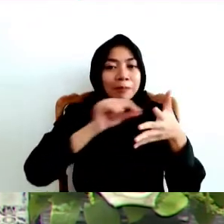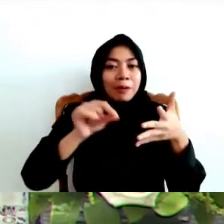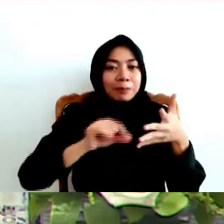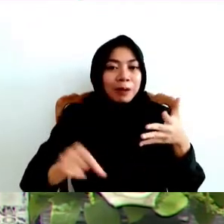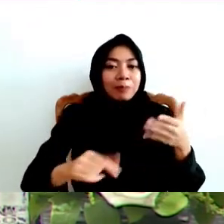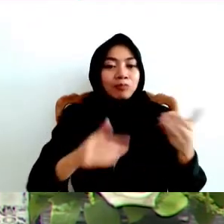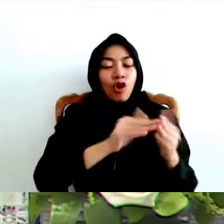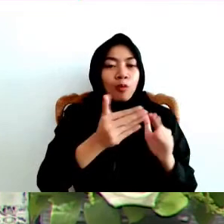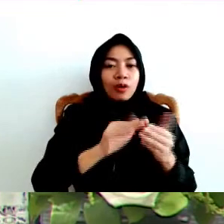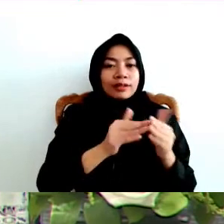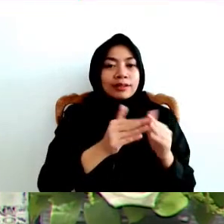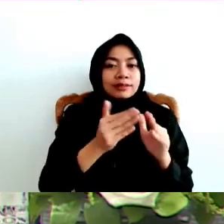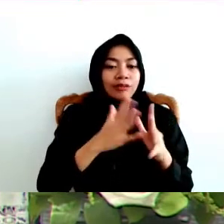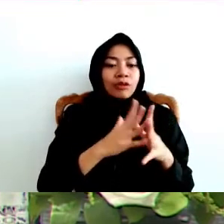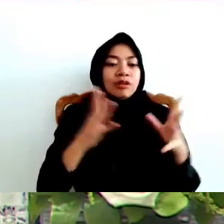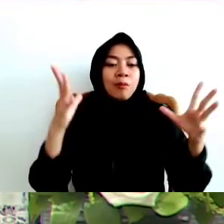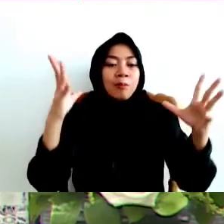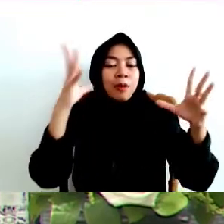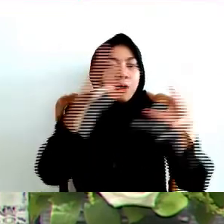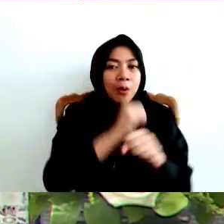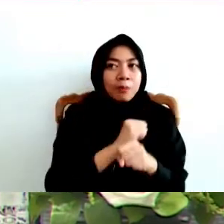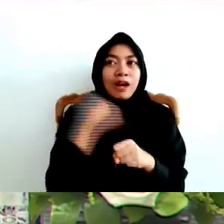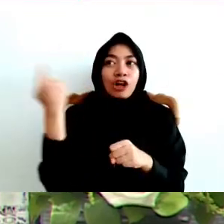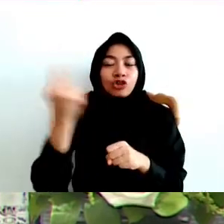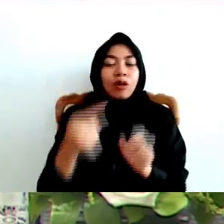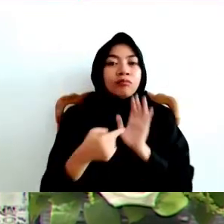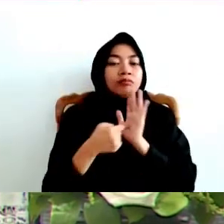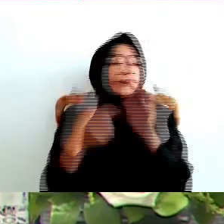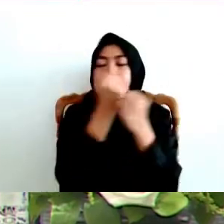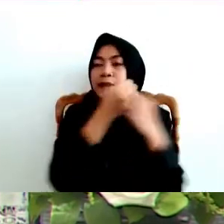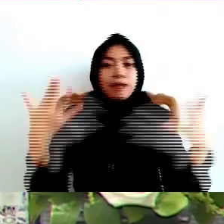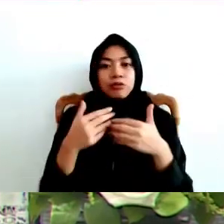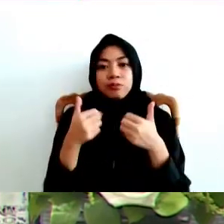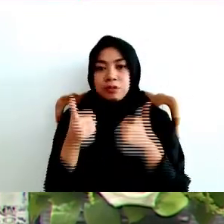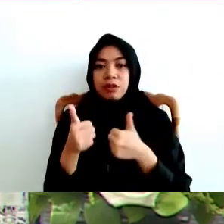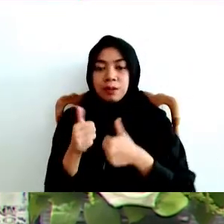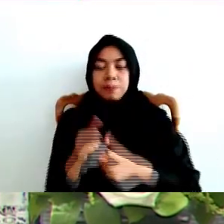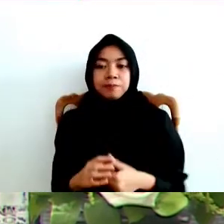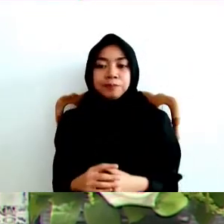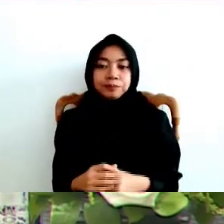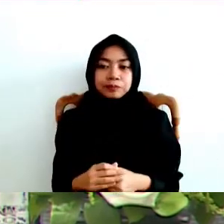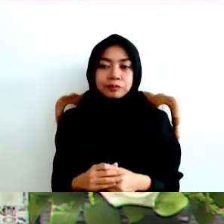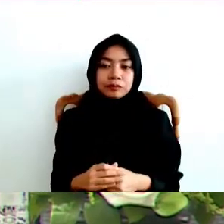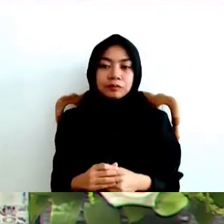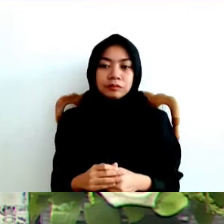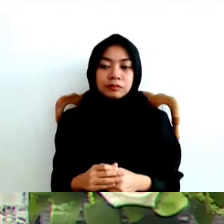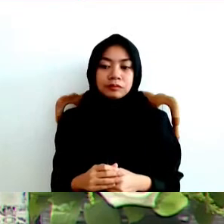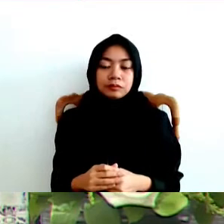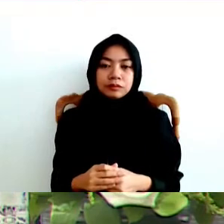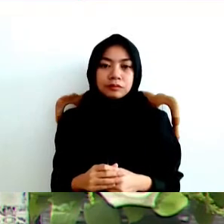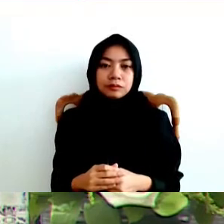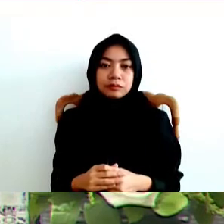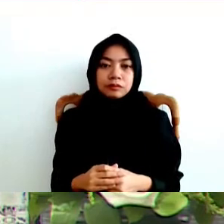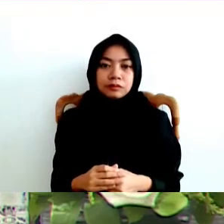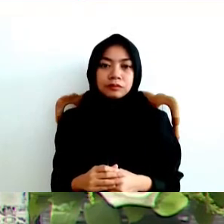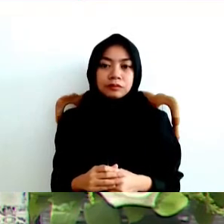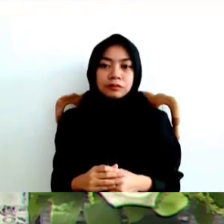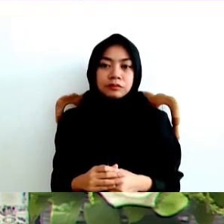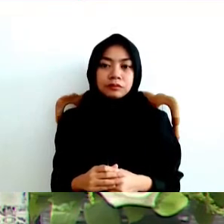with what we have at the national level, and how to formulate social protections that is